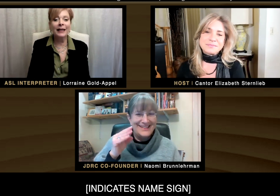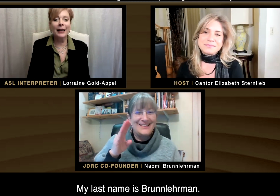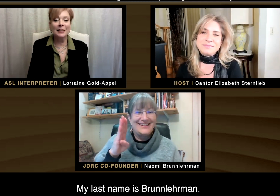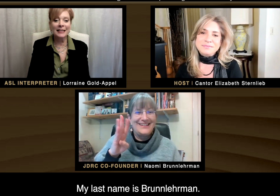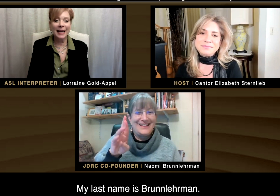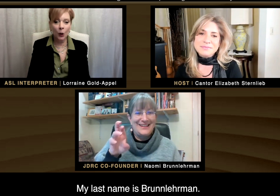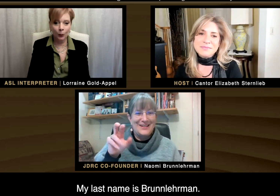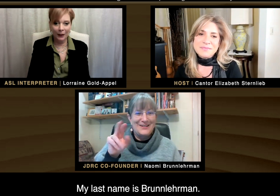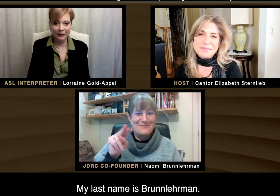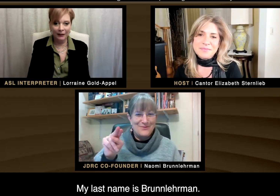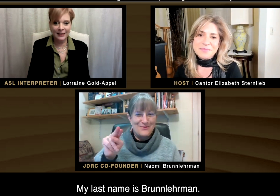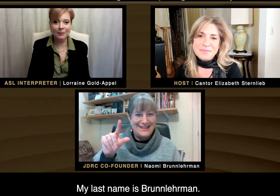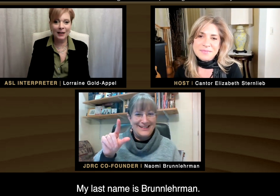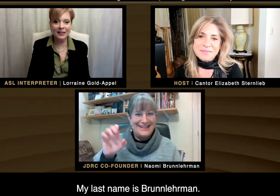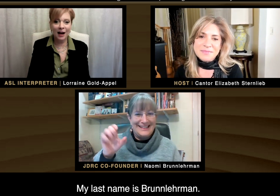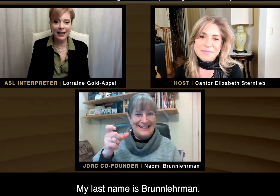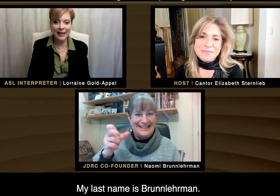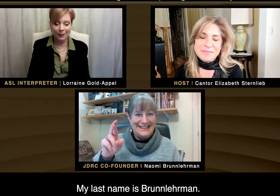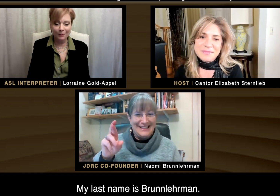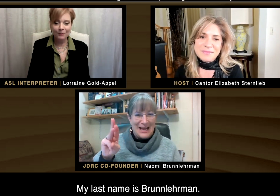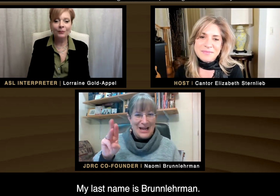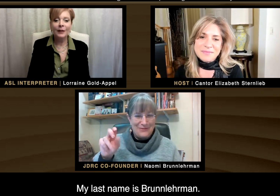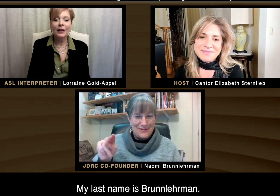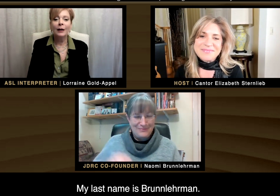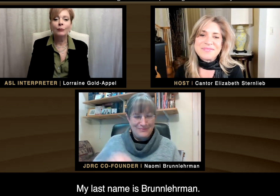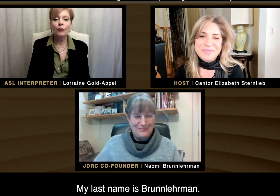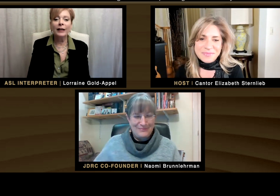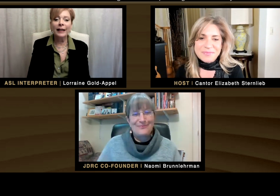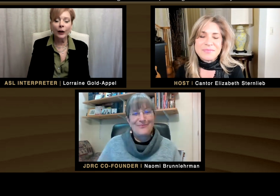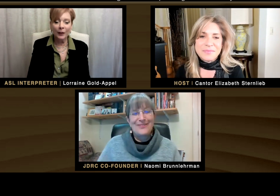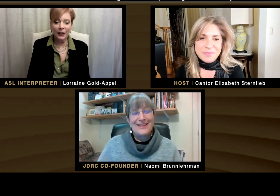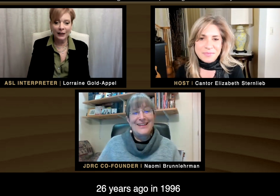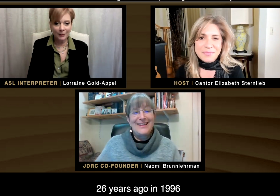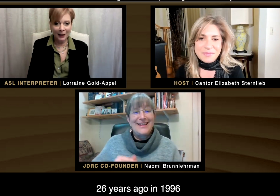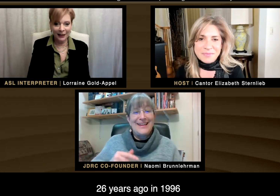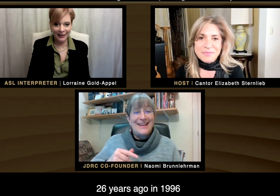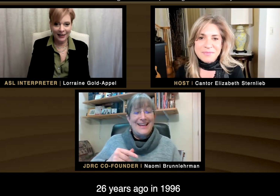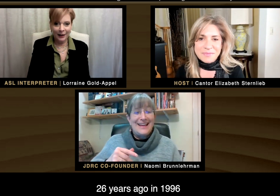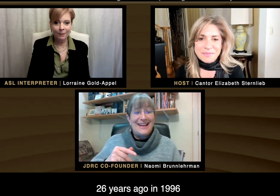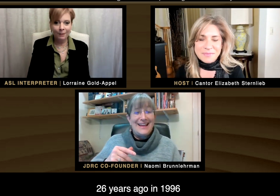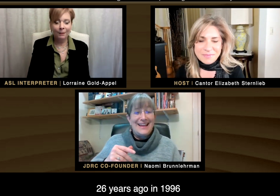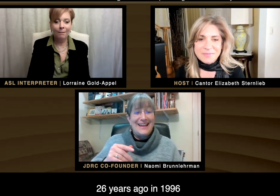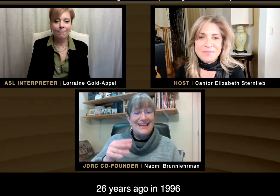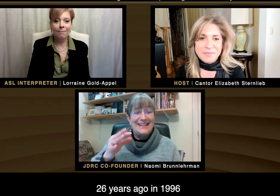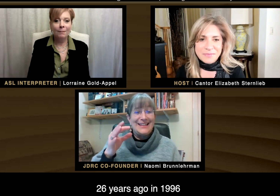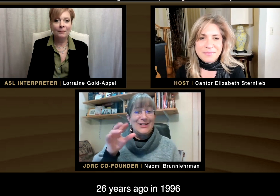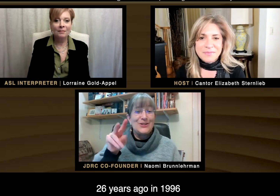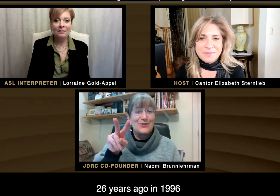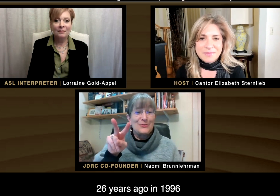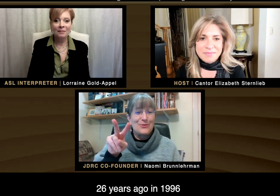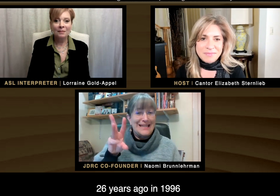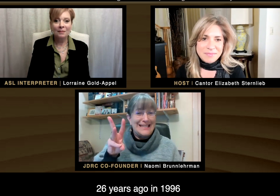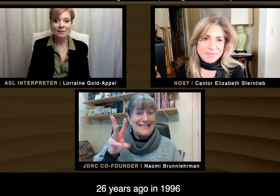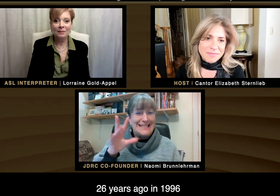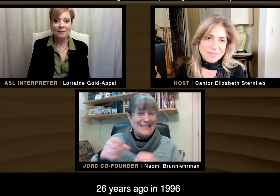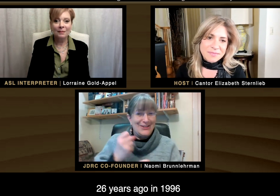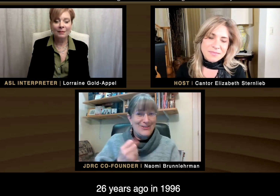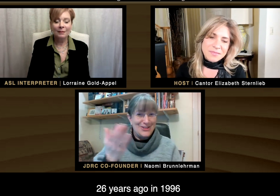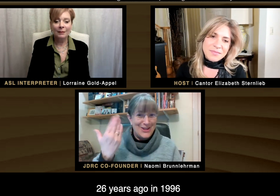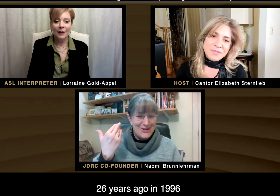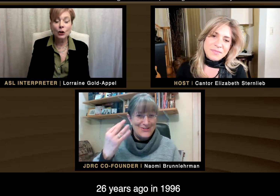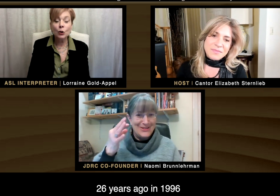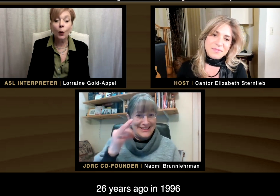So as you said, my name is Naomi. This is my sign name. Brunn-Lehrman is my last name.